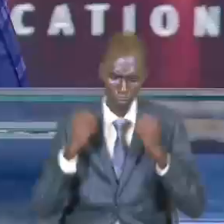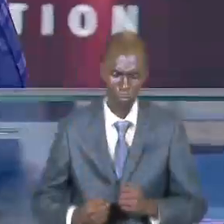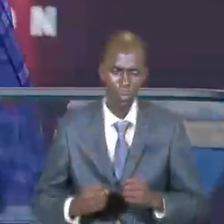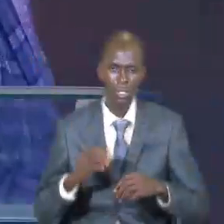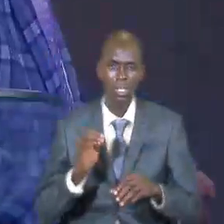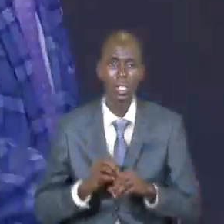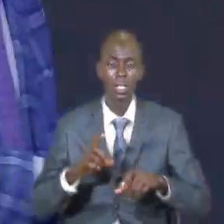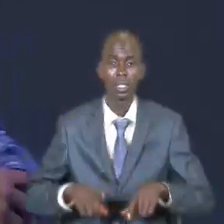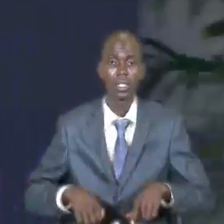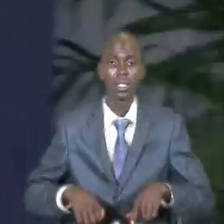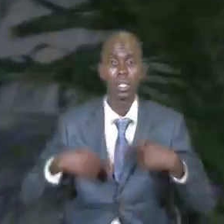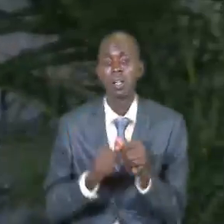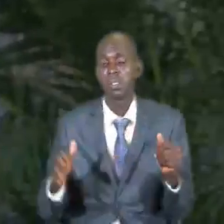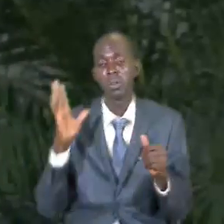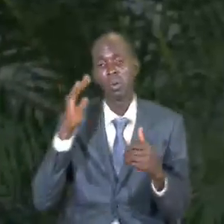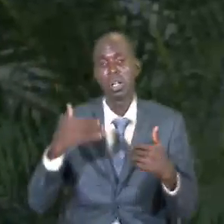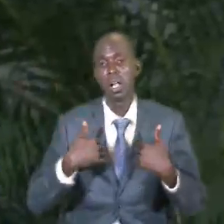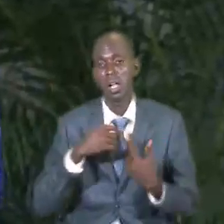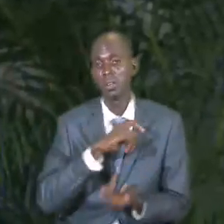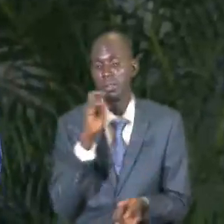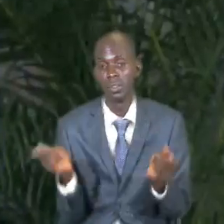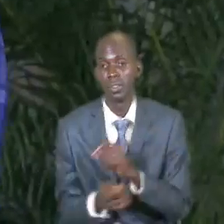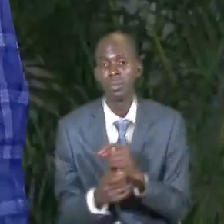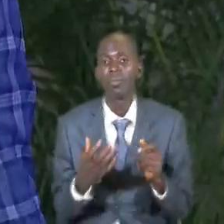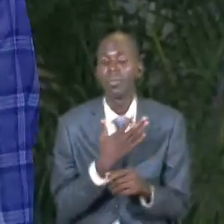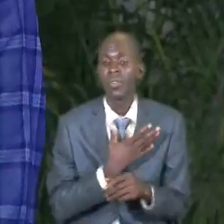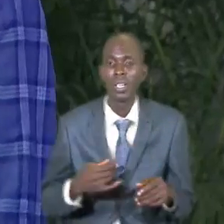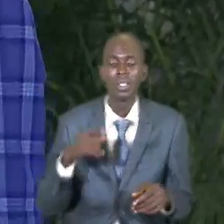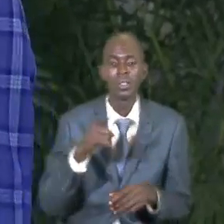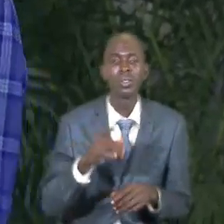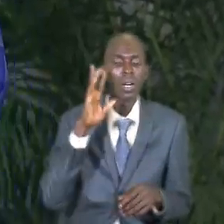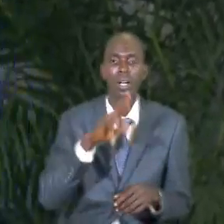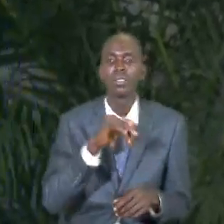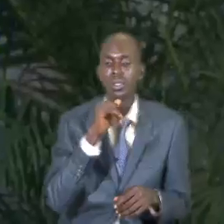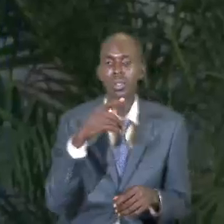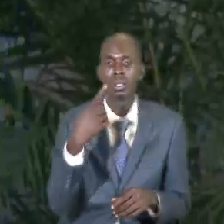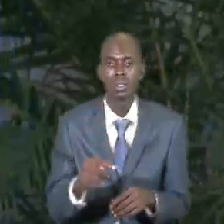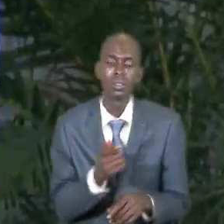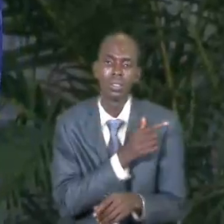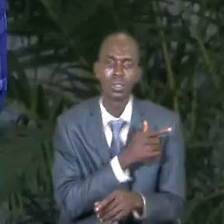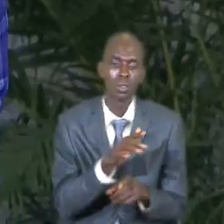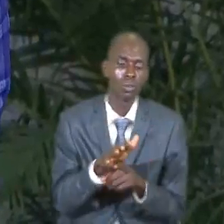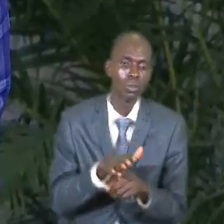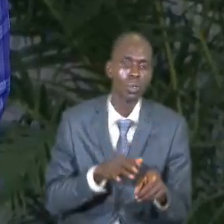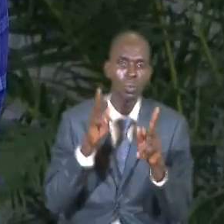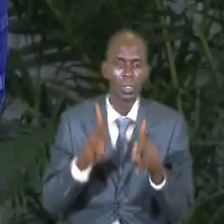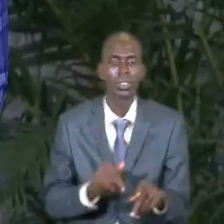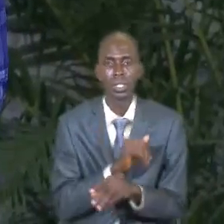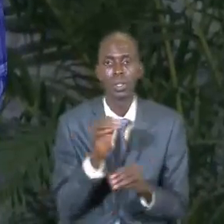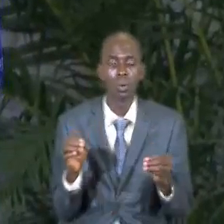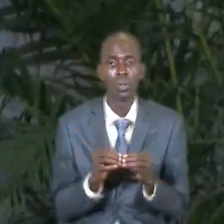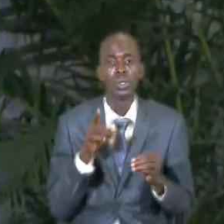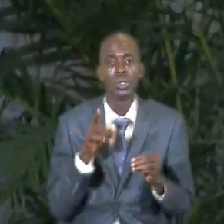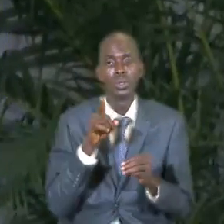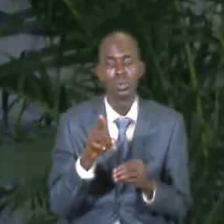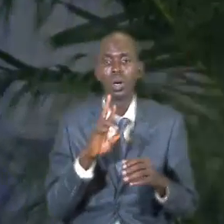changed. And when you're not the sloppy one anymore, you're the one that stands right, and you have a way, a place you are going, and you